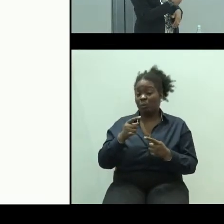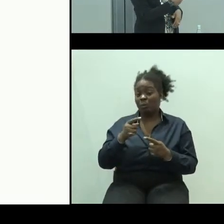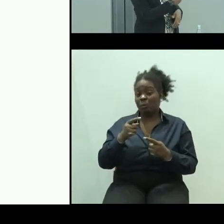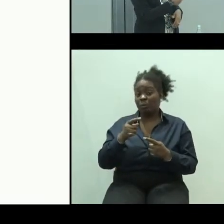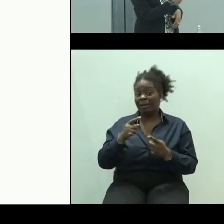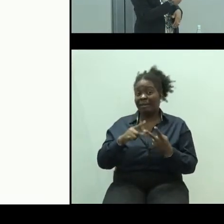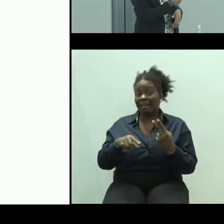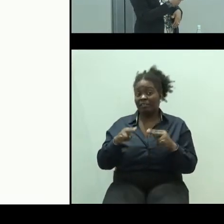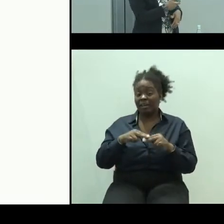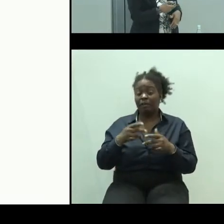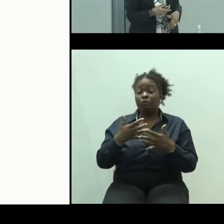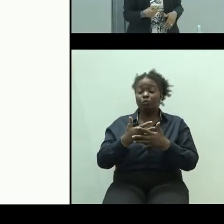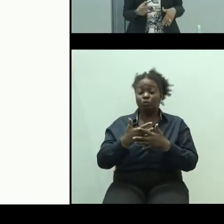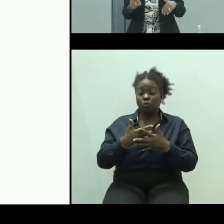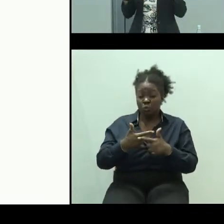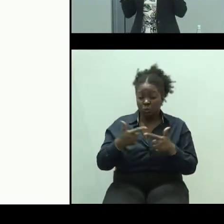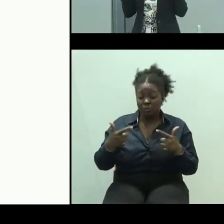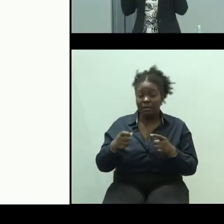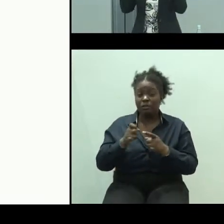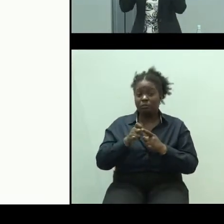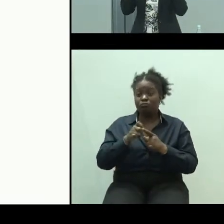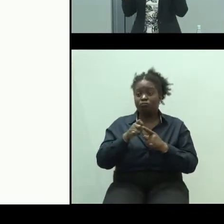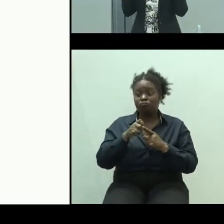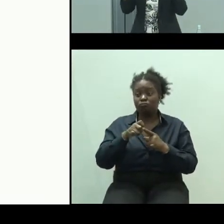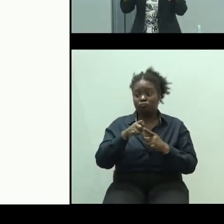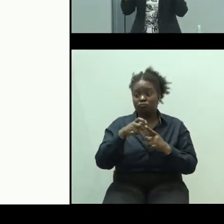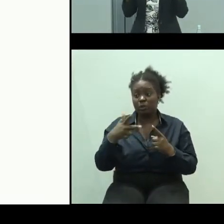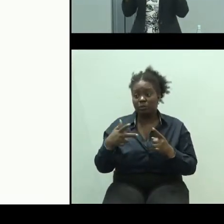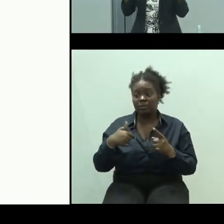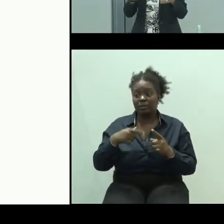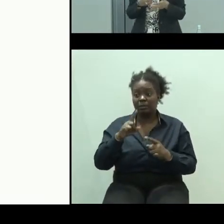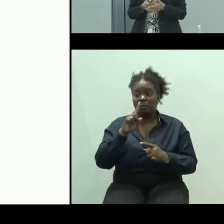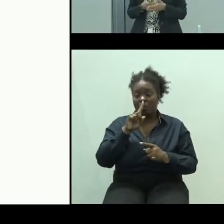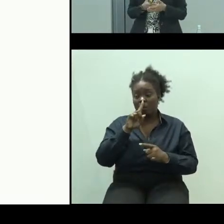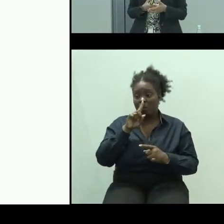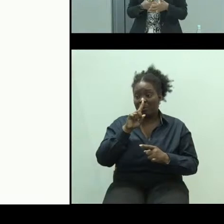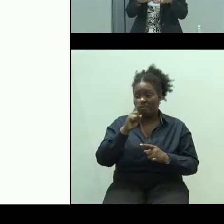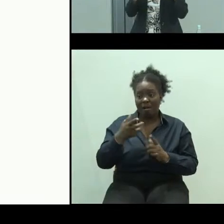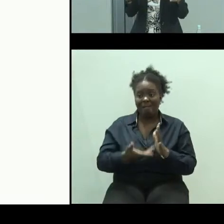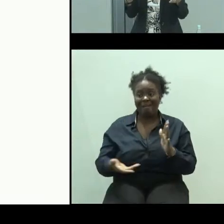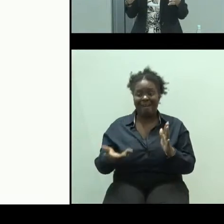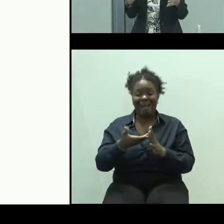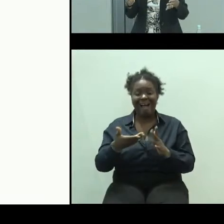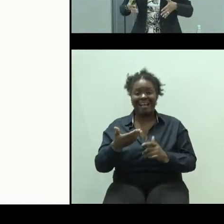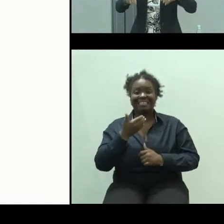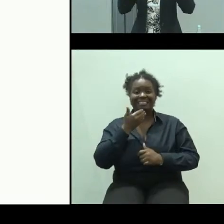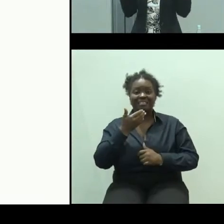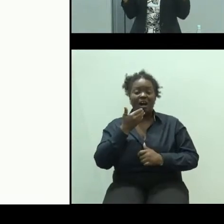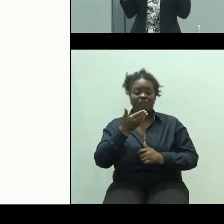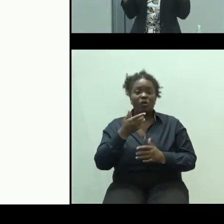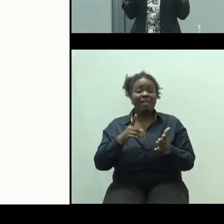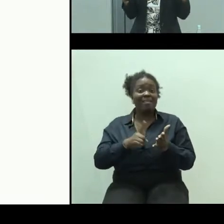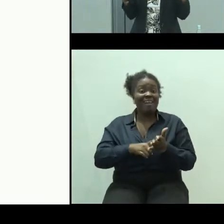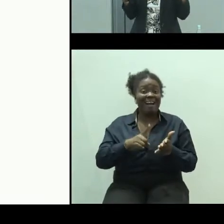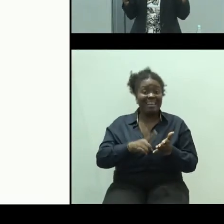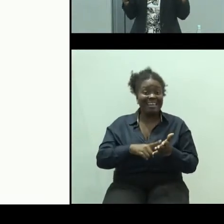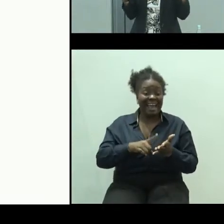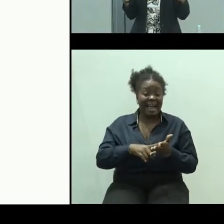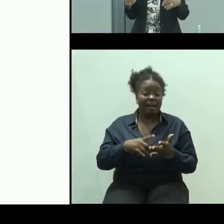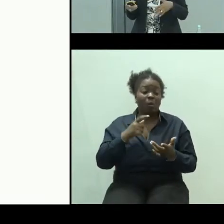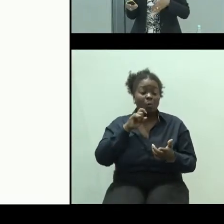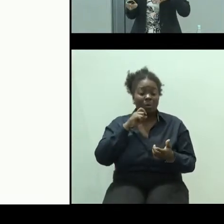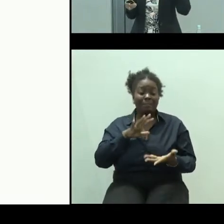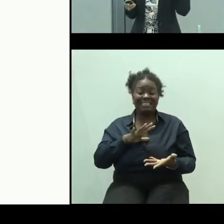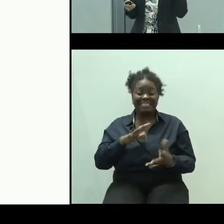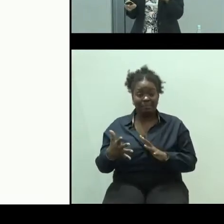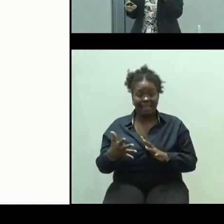have too much of that protein, we actually can't add enough of the ligand in order to have it be displaced.